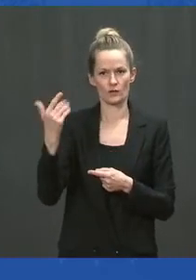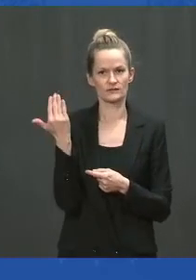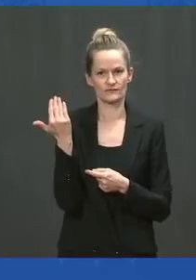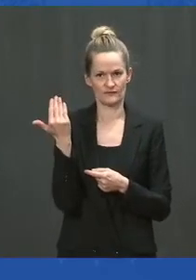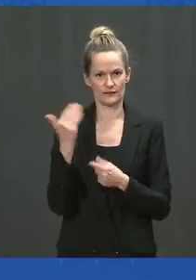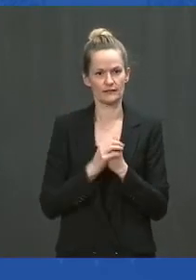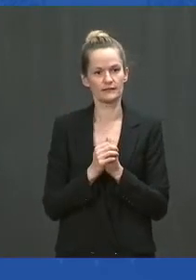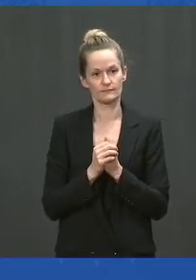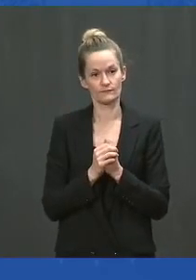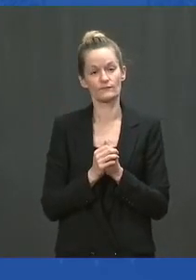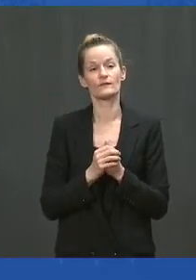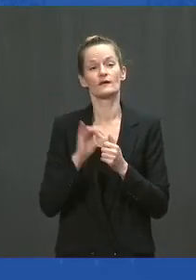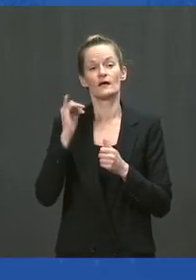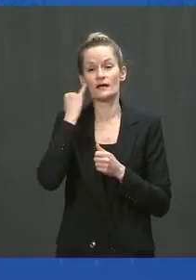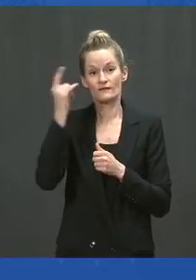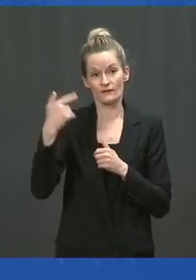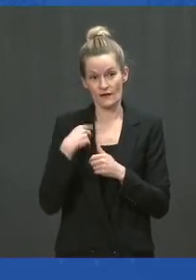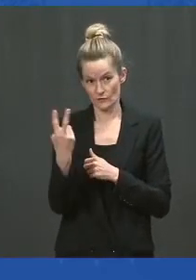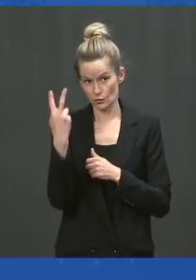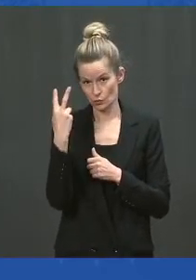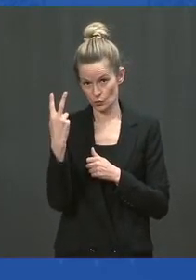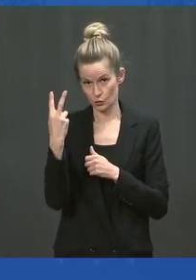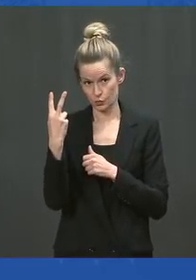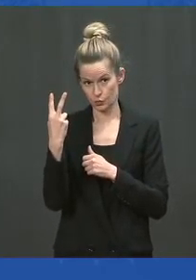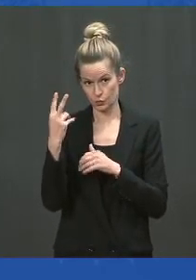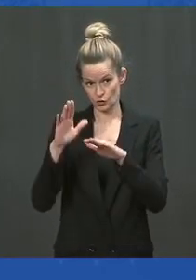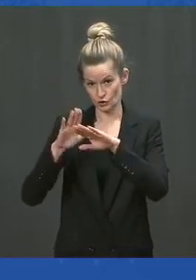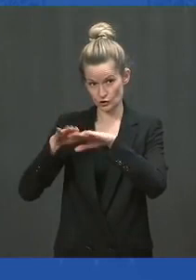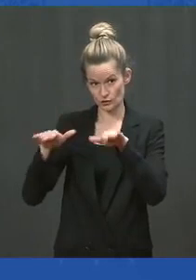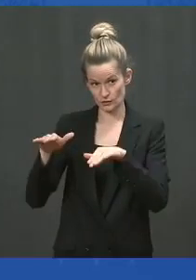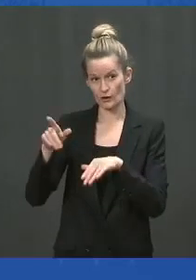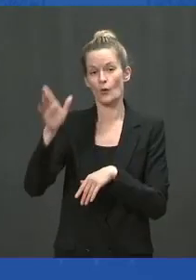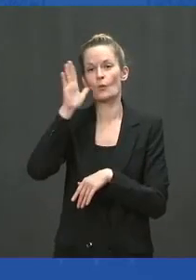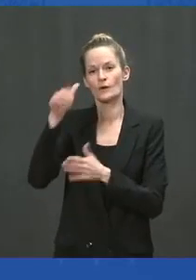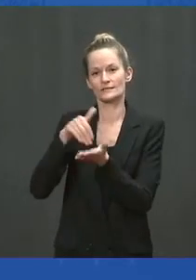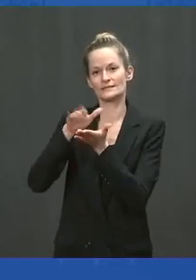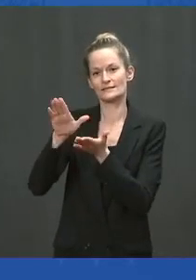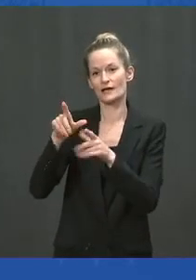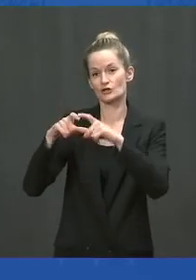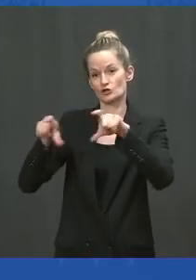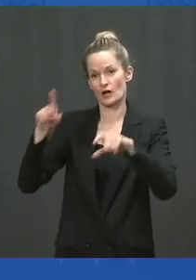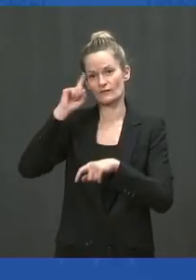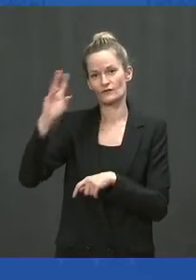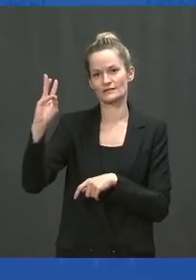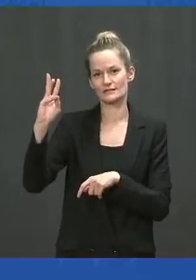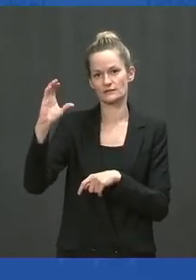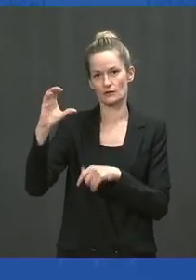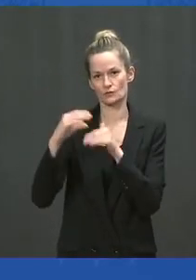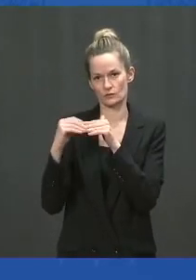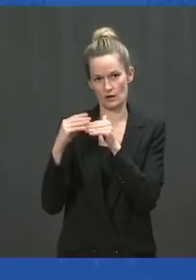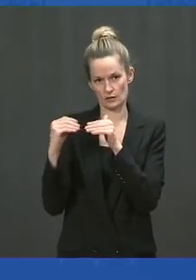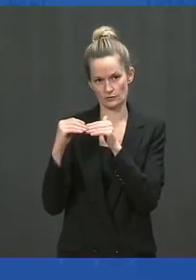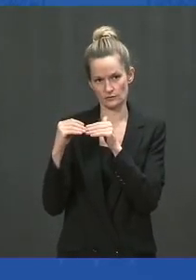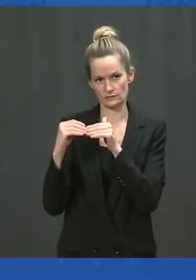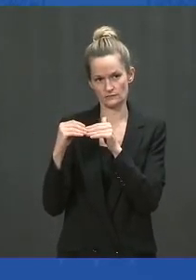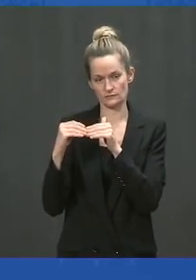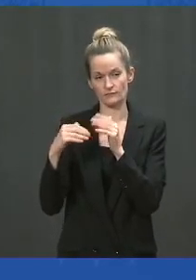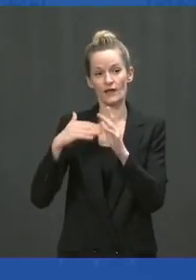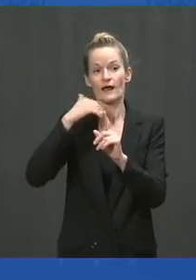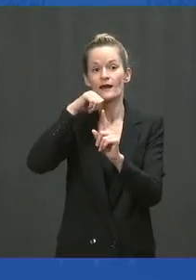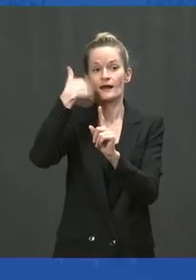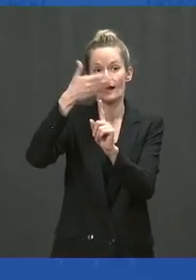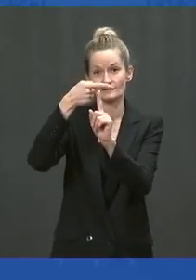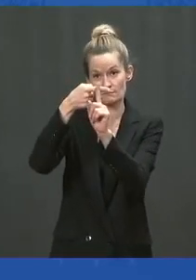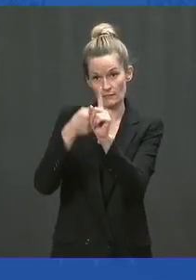for $600 paid immediately. And they get a check next month for $600, et